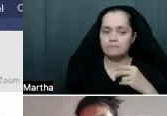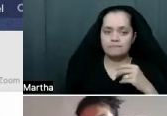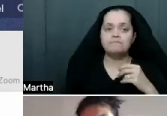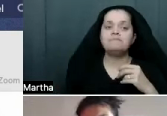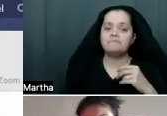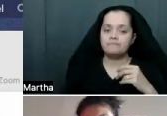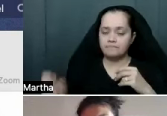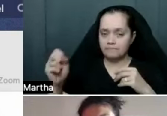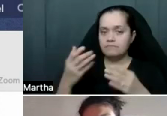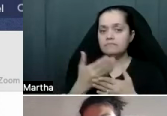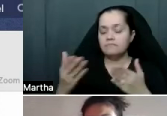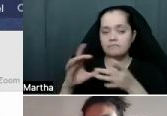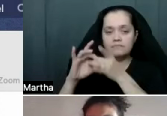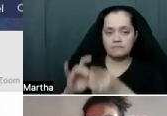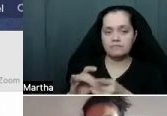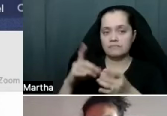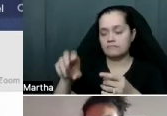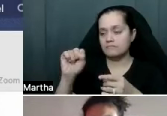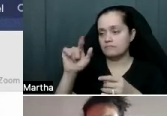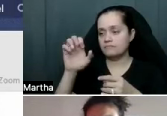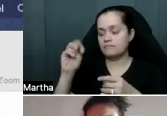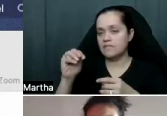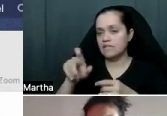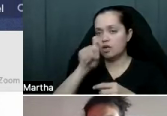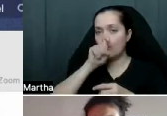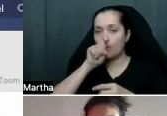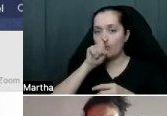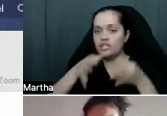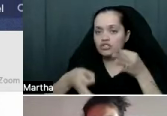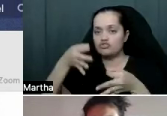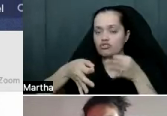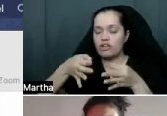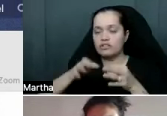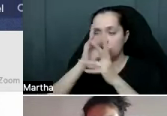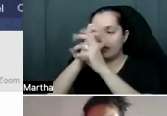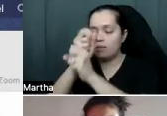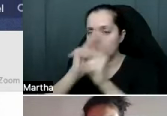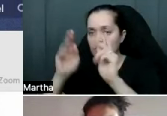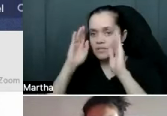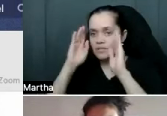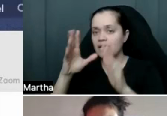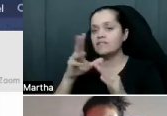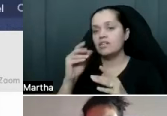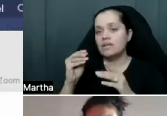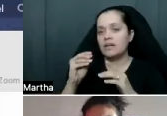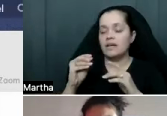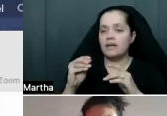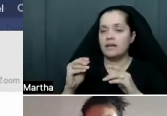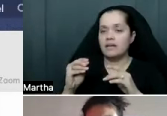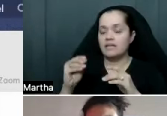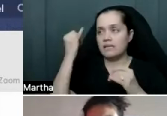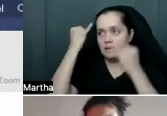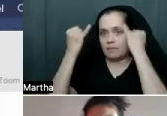Indeed, there's certainly something about those Salem witch trials that captures people's attention and imagination.